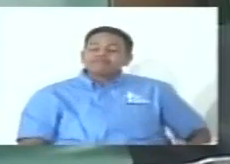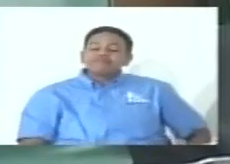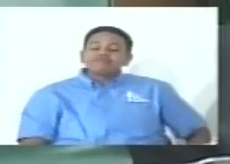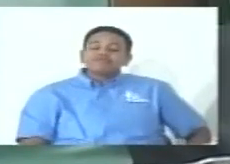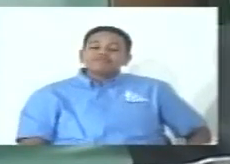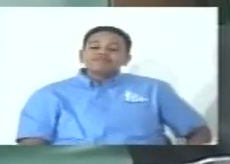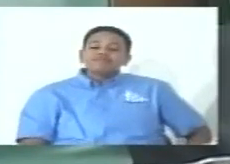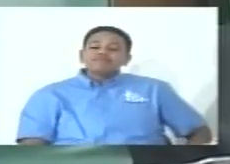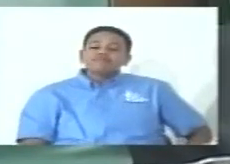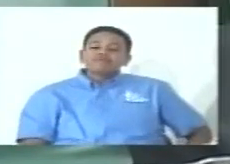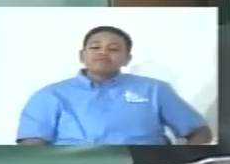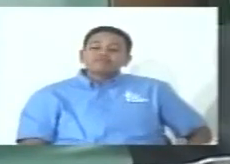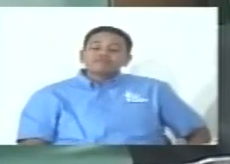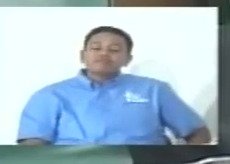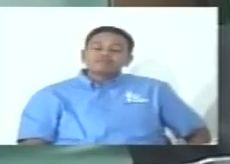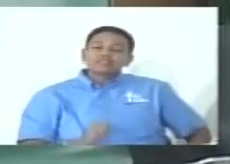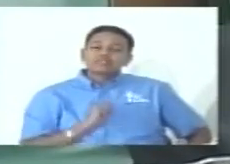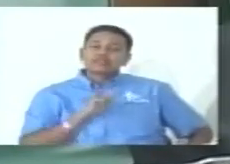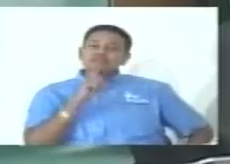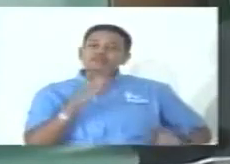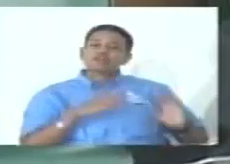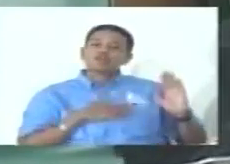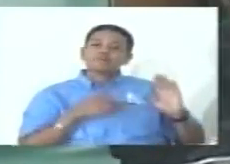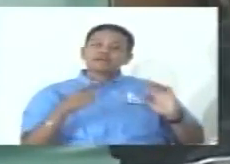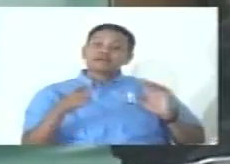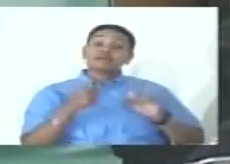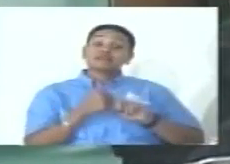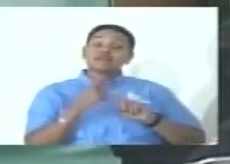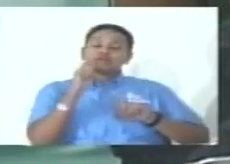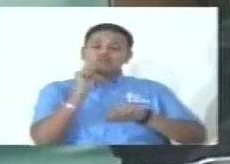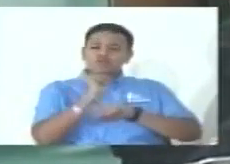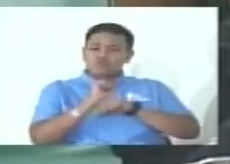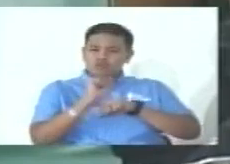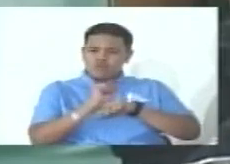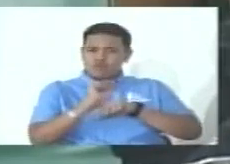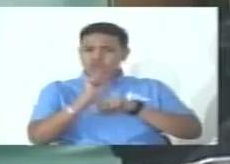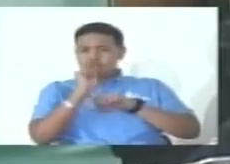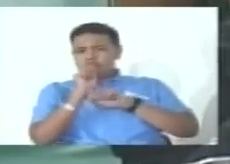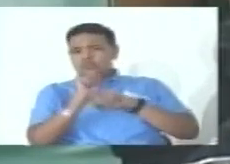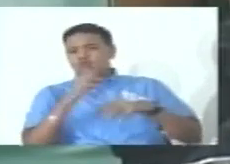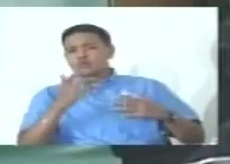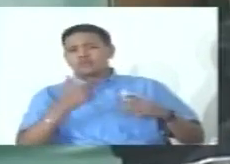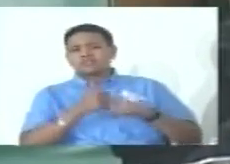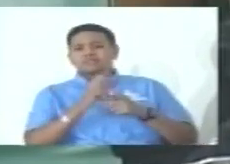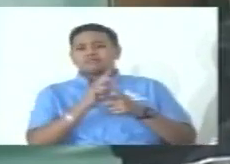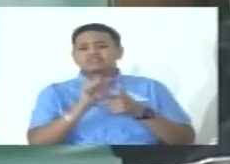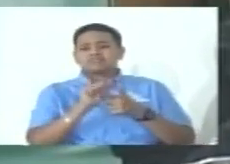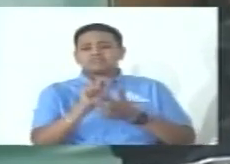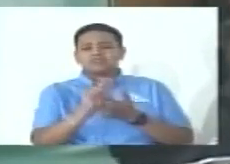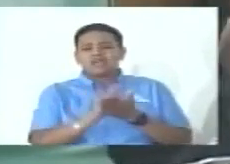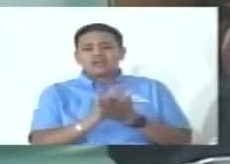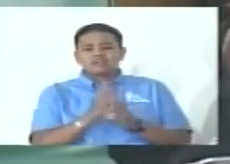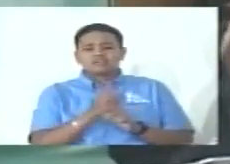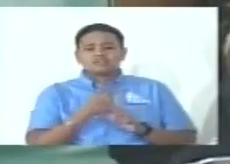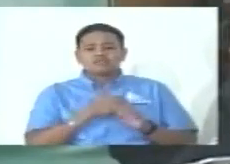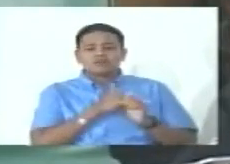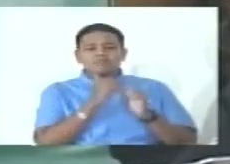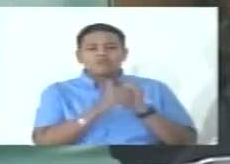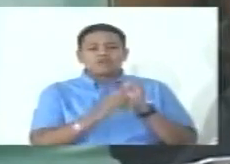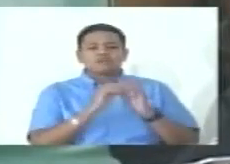And I pledged to her that I would work to make sure that the Disabilities Act that we passed